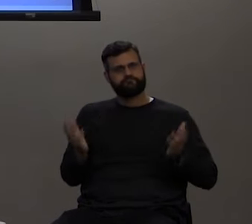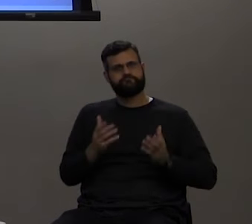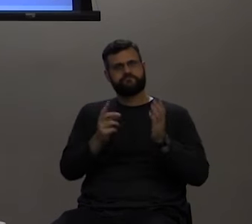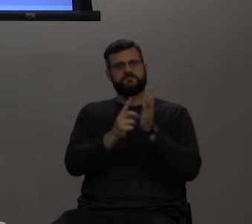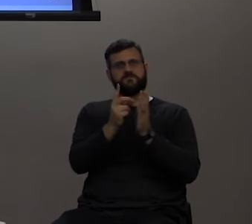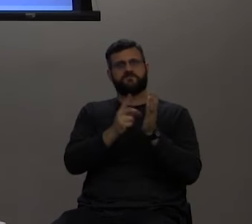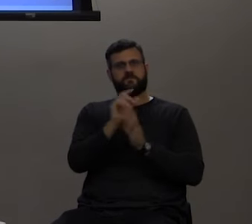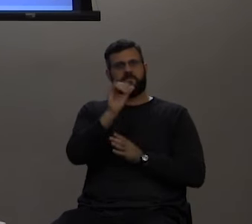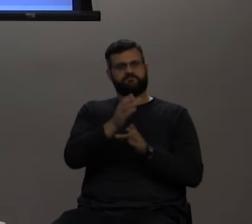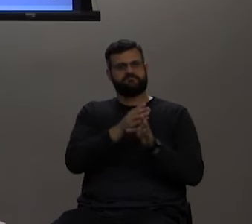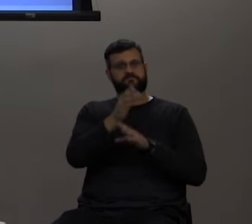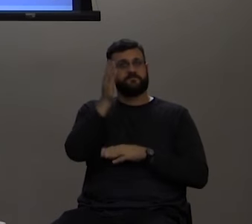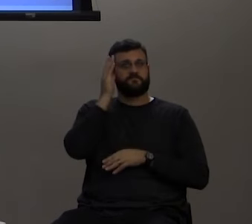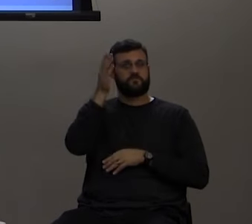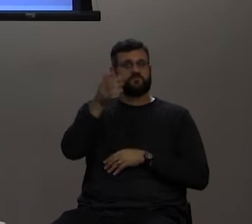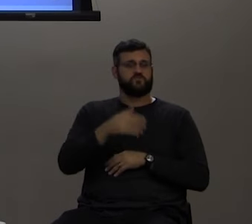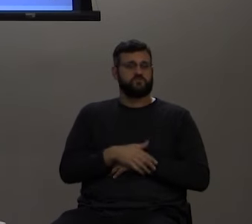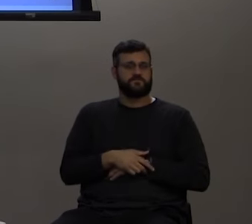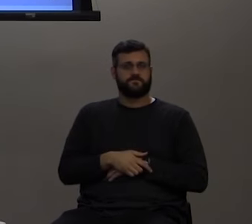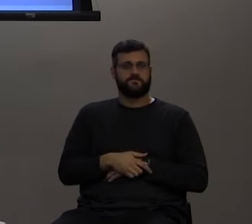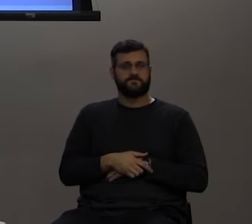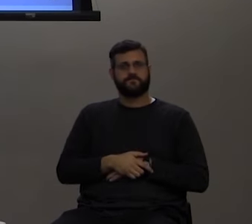and develop that in the future.